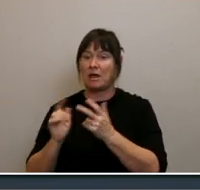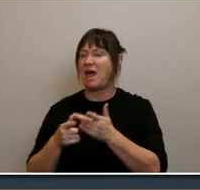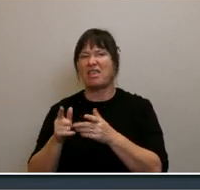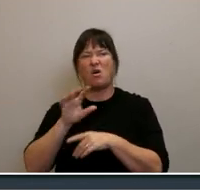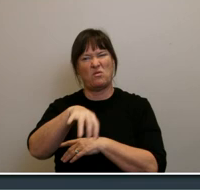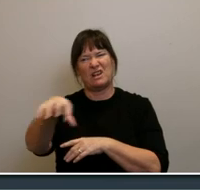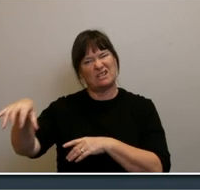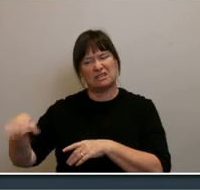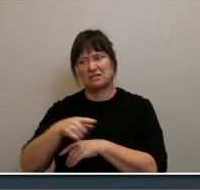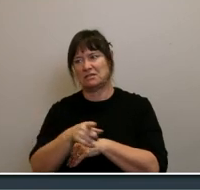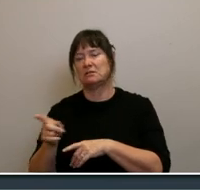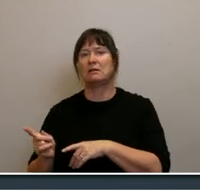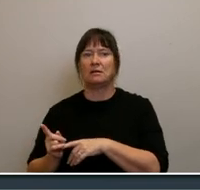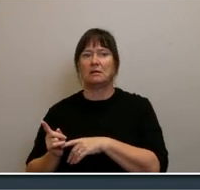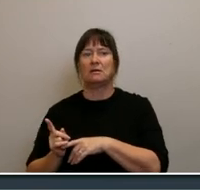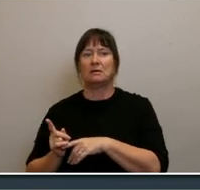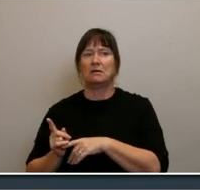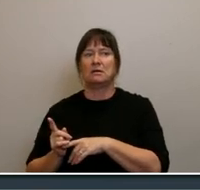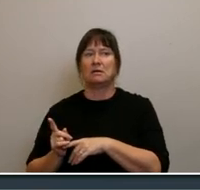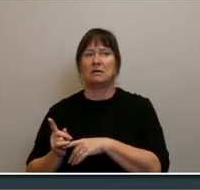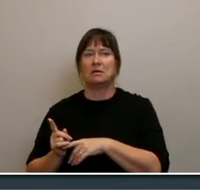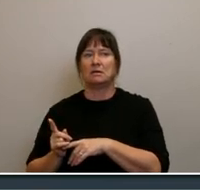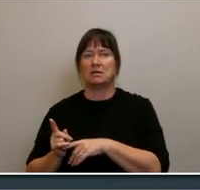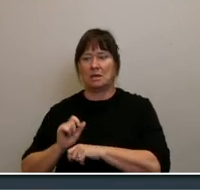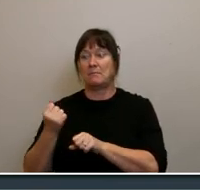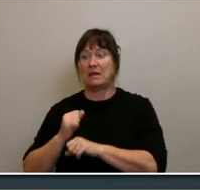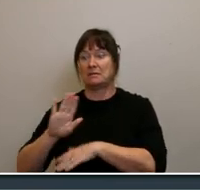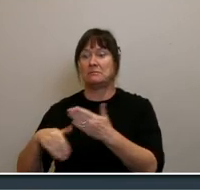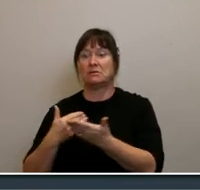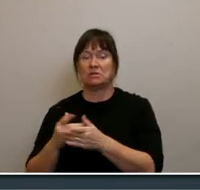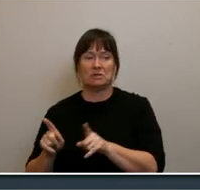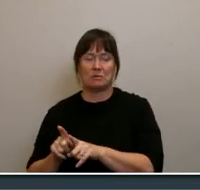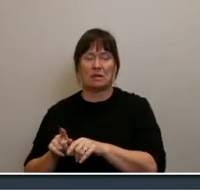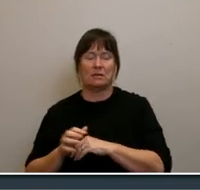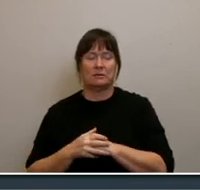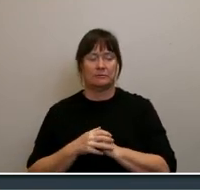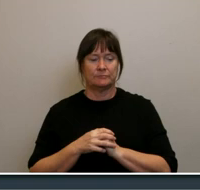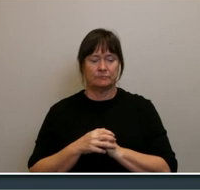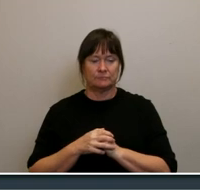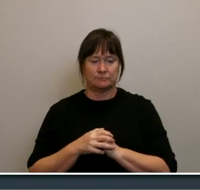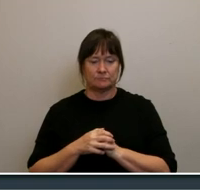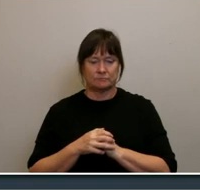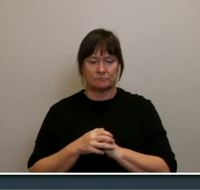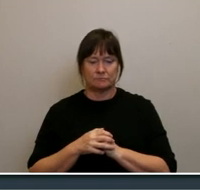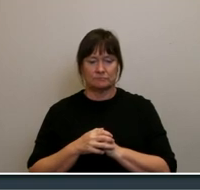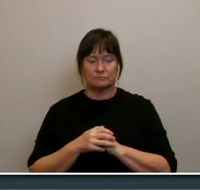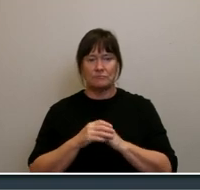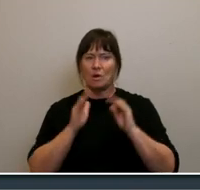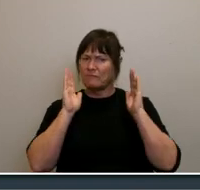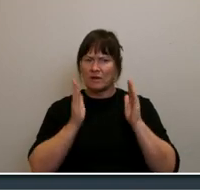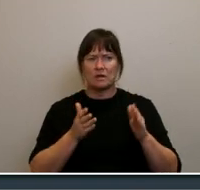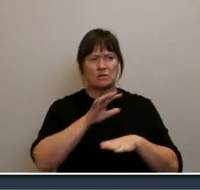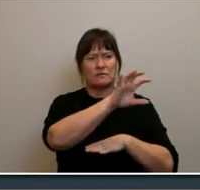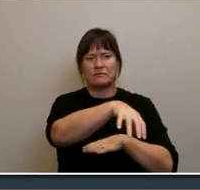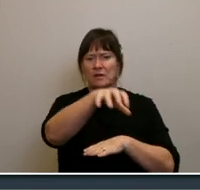Sports Association is also making submissions, and will speak to this. Rather than focus on facilities and how you